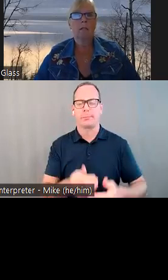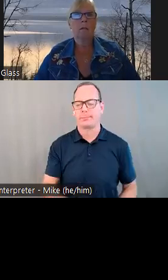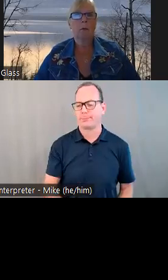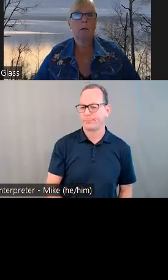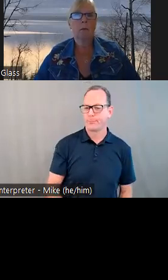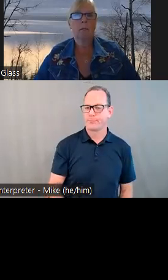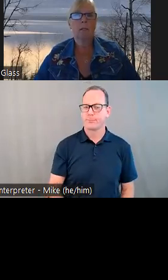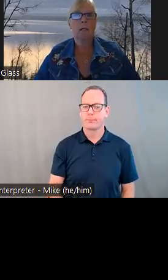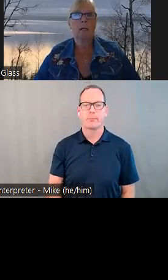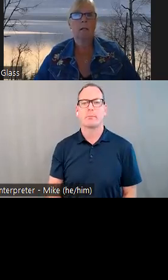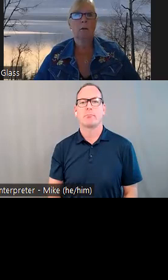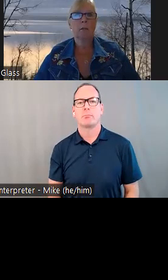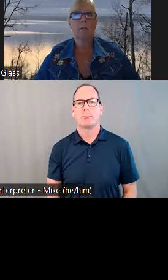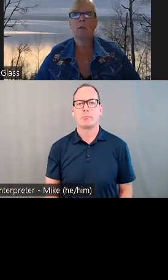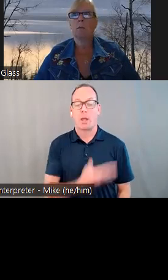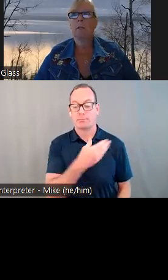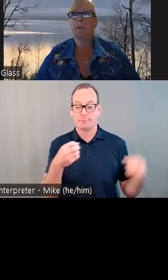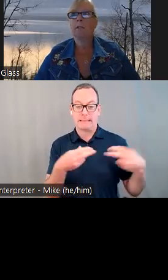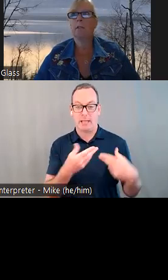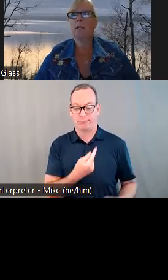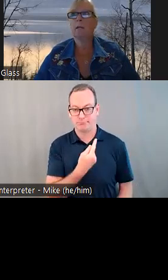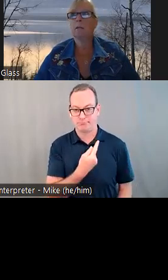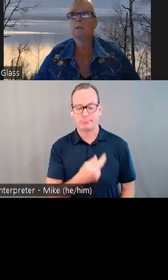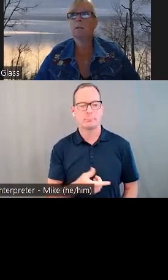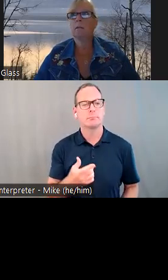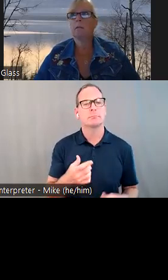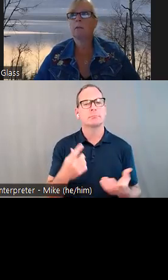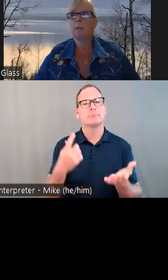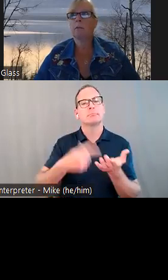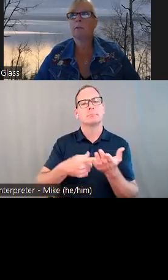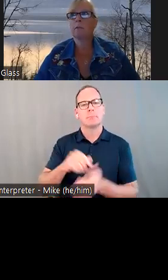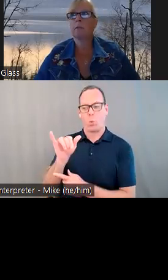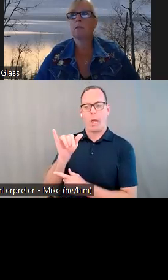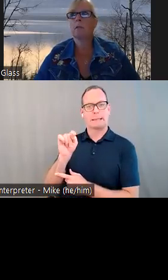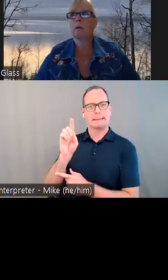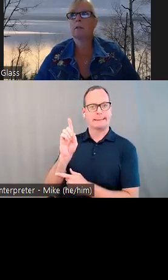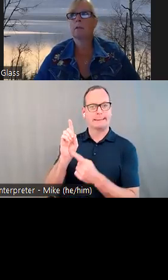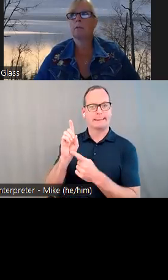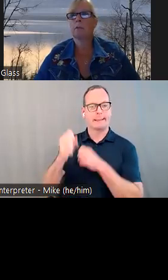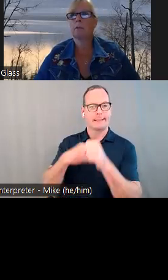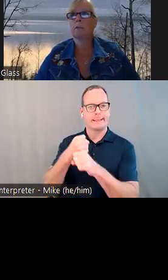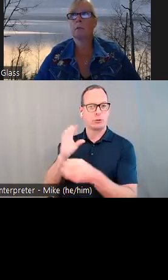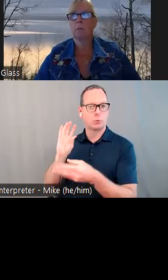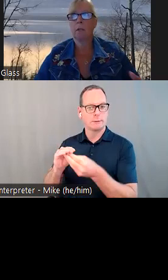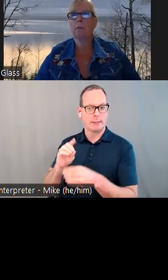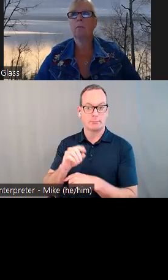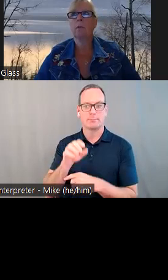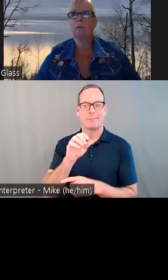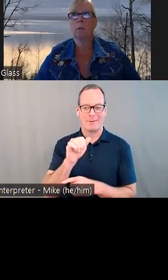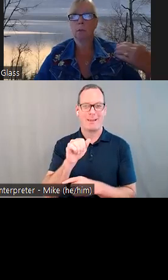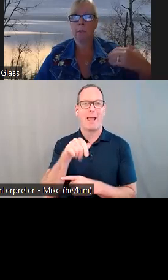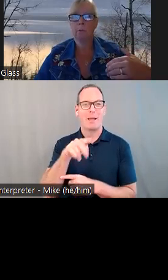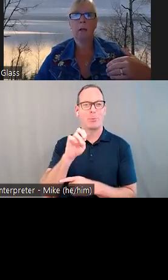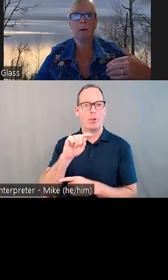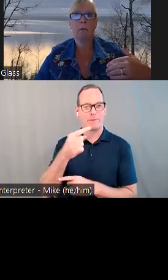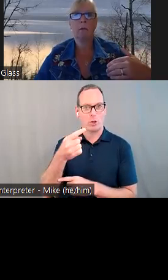Last thing I'll point out about this slide, notice the year to date from April 1st to August 31st. So these are monthly reports, so I